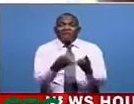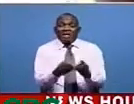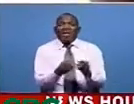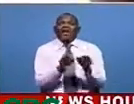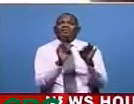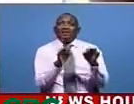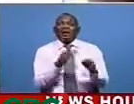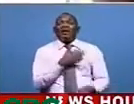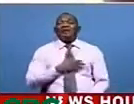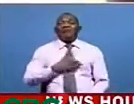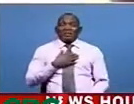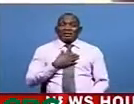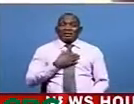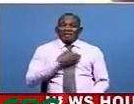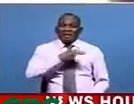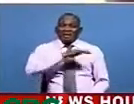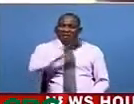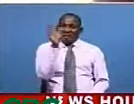you just won't blame them.